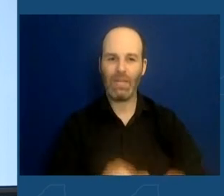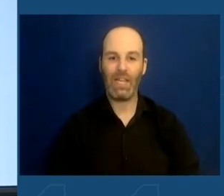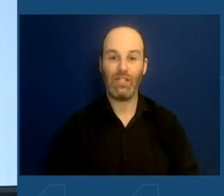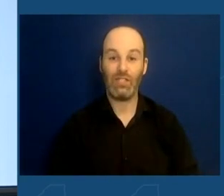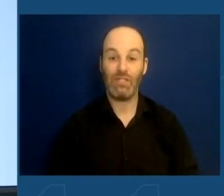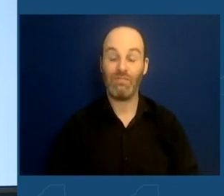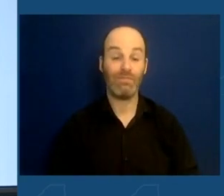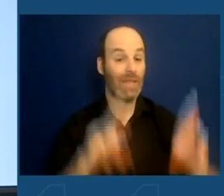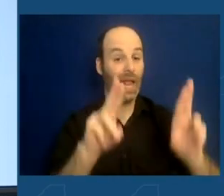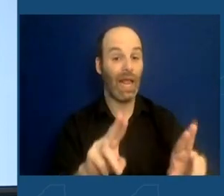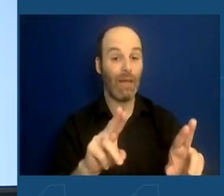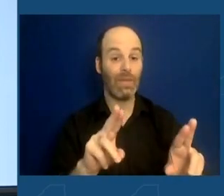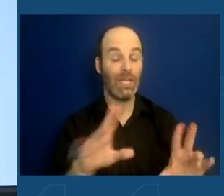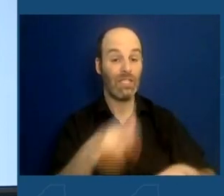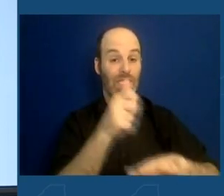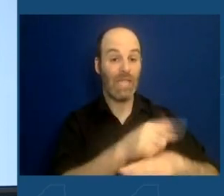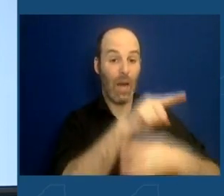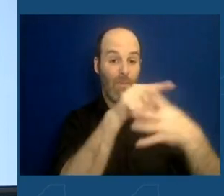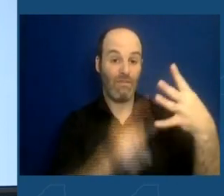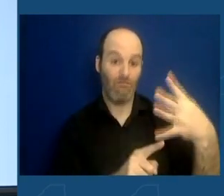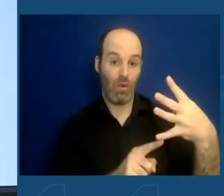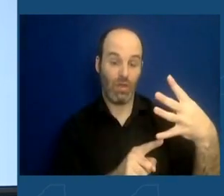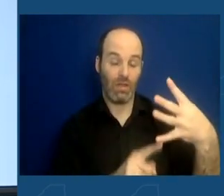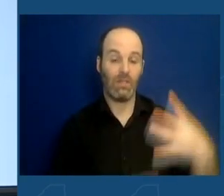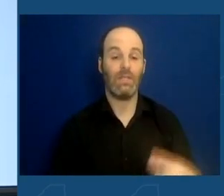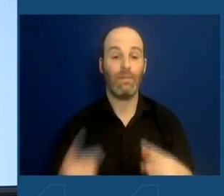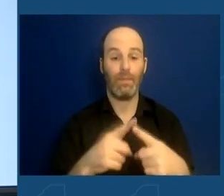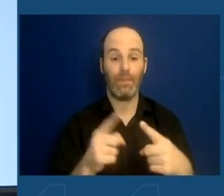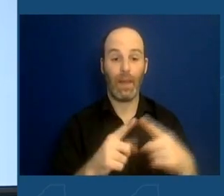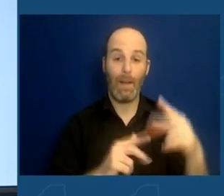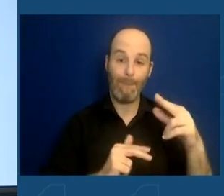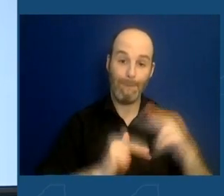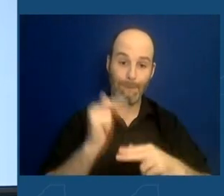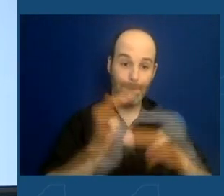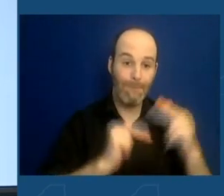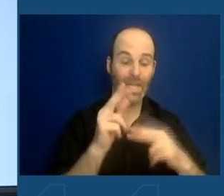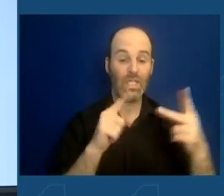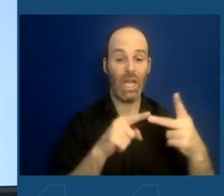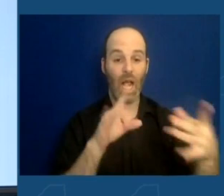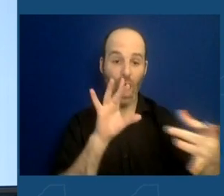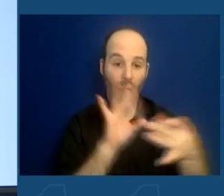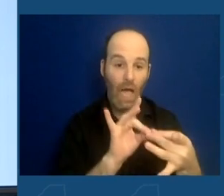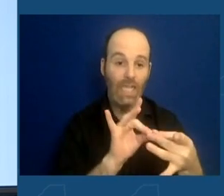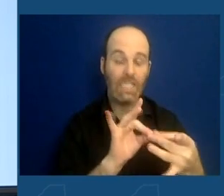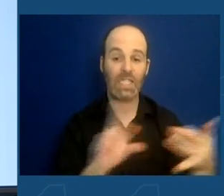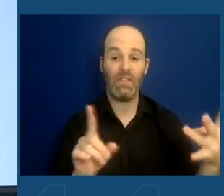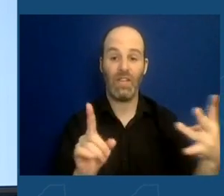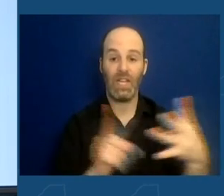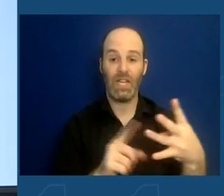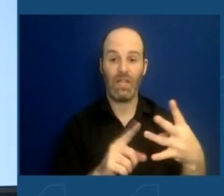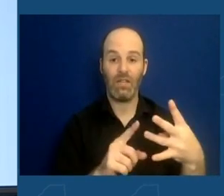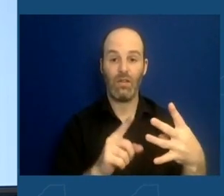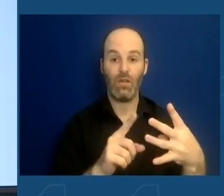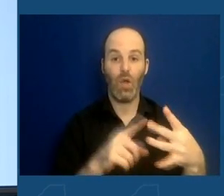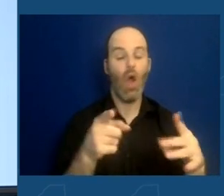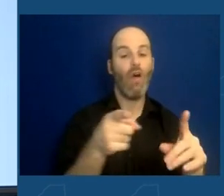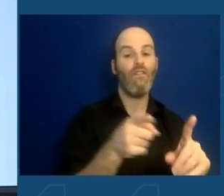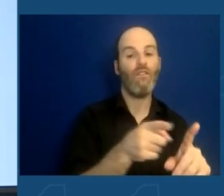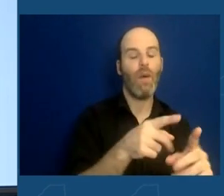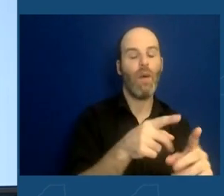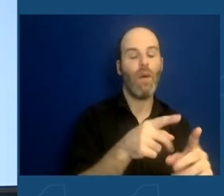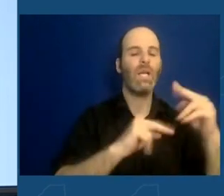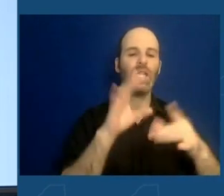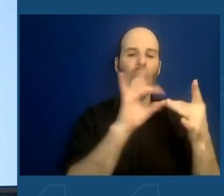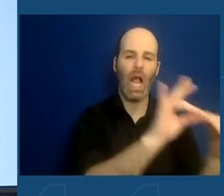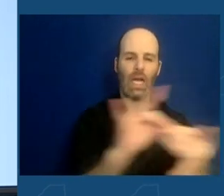on four things. It was based on building connectivity from the waterfront to our core downtown, trying to come up